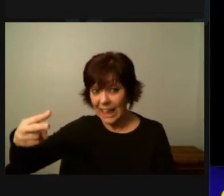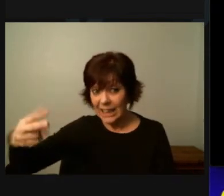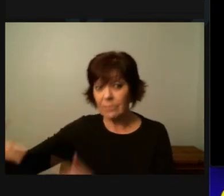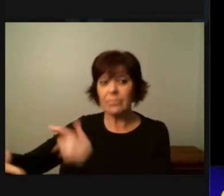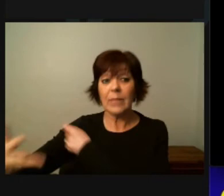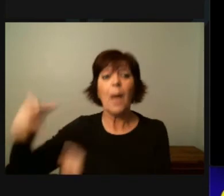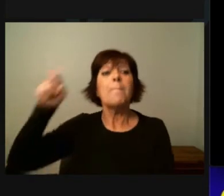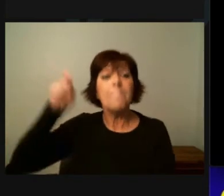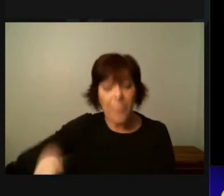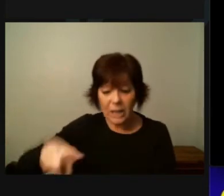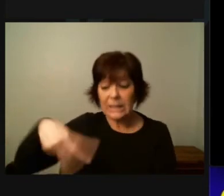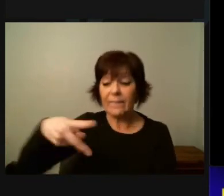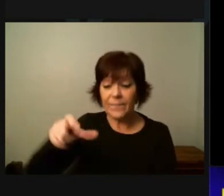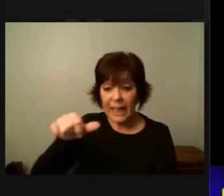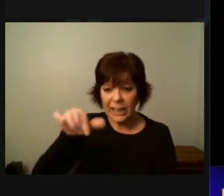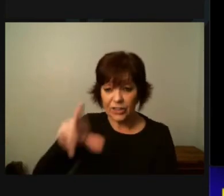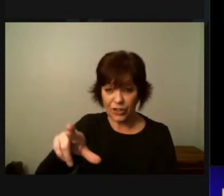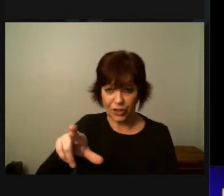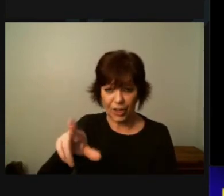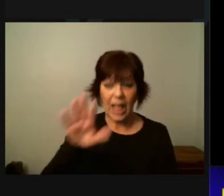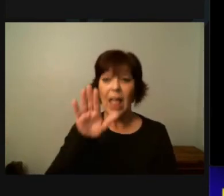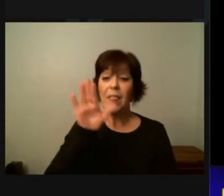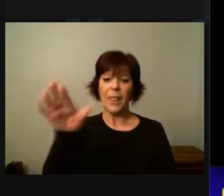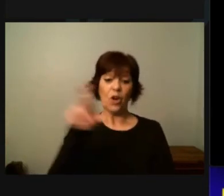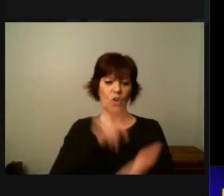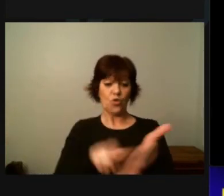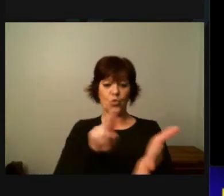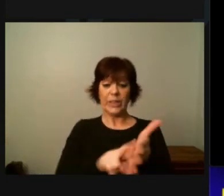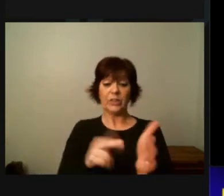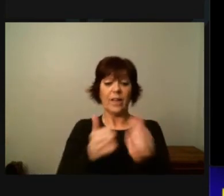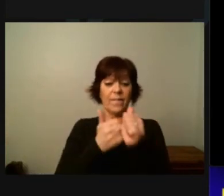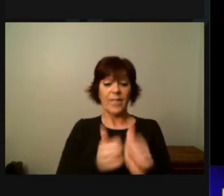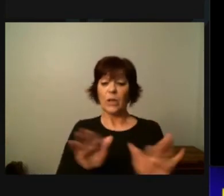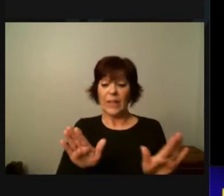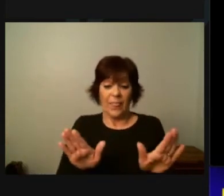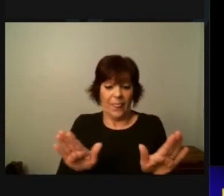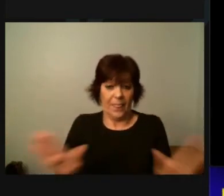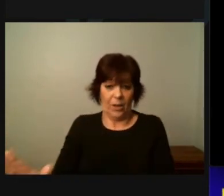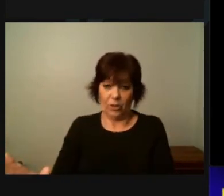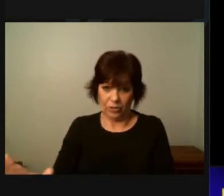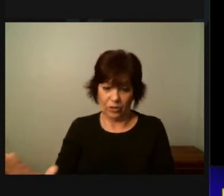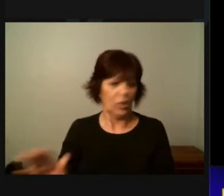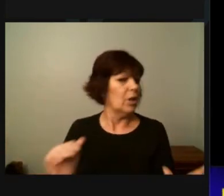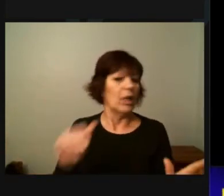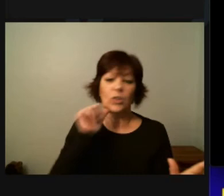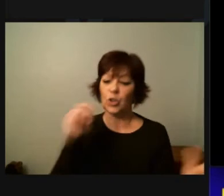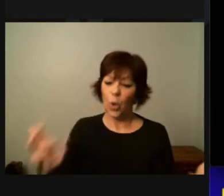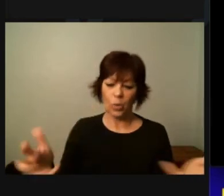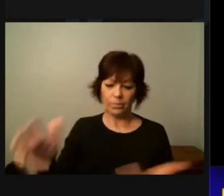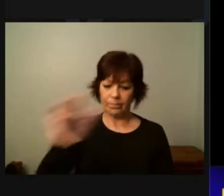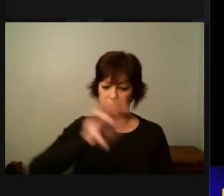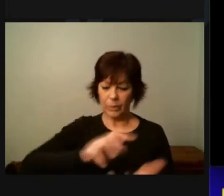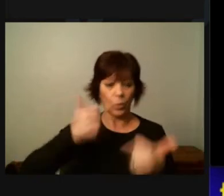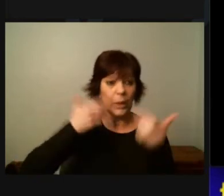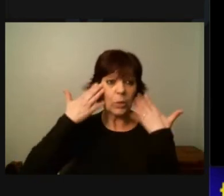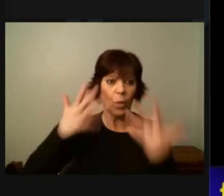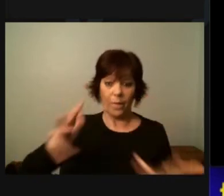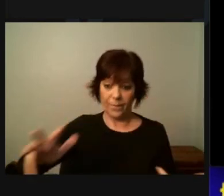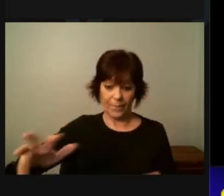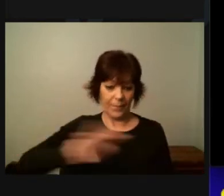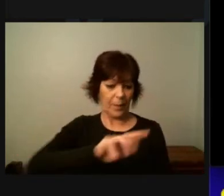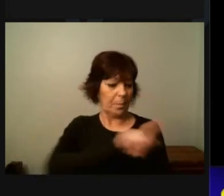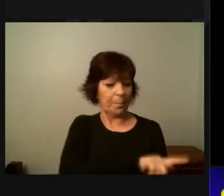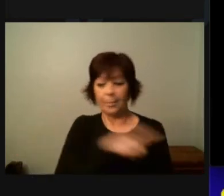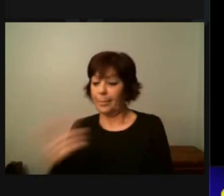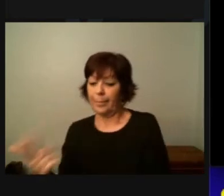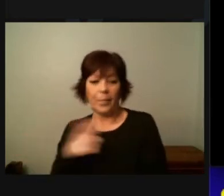Results may vary if they're mixed. We don't want that to happen. And experts do not know if they should be mixed. So we